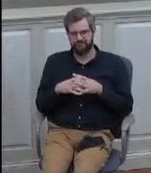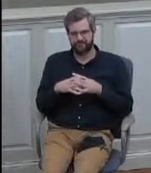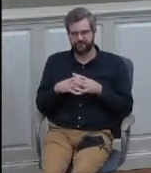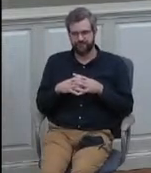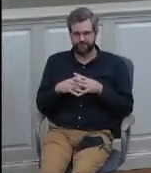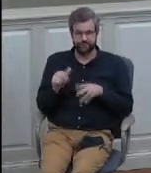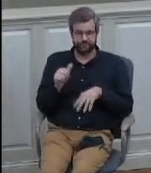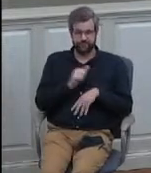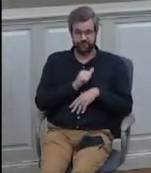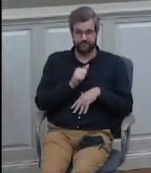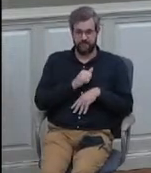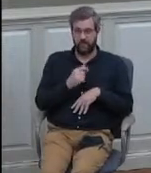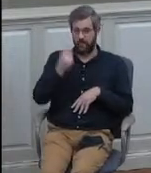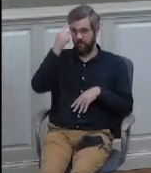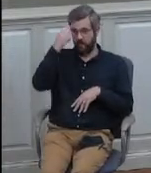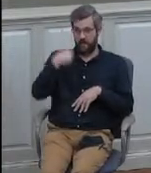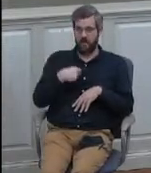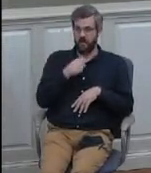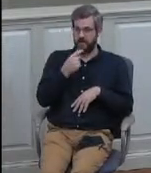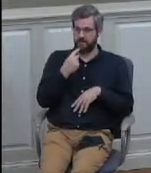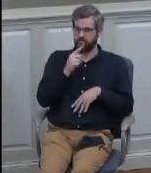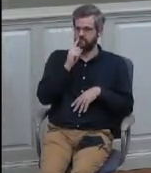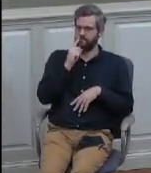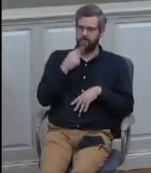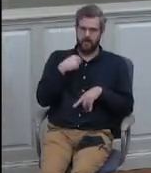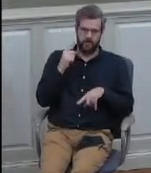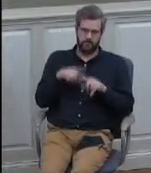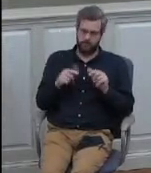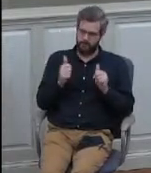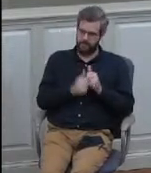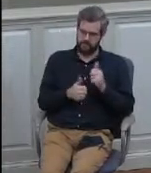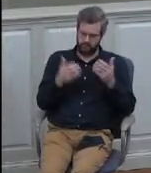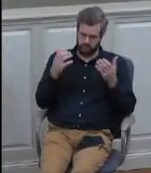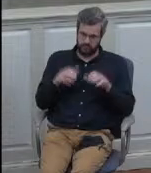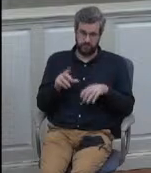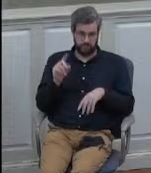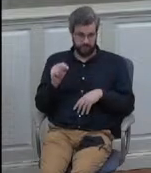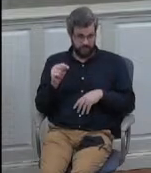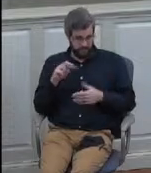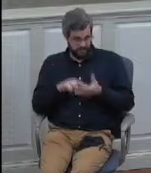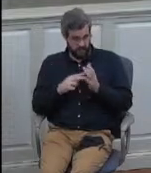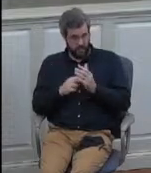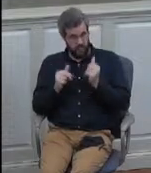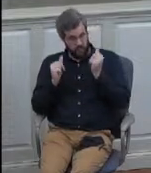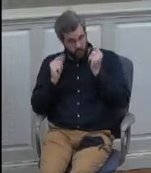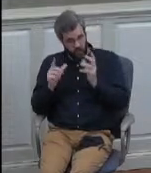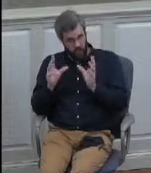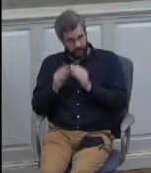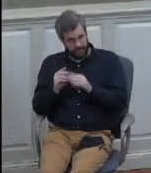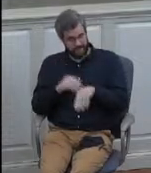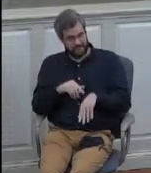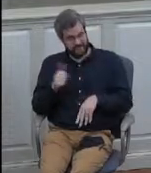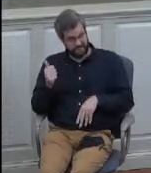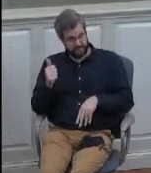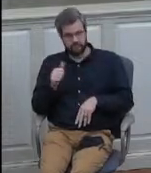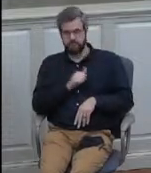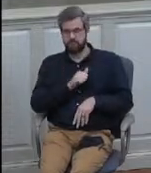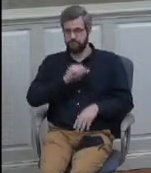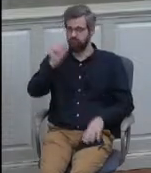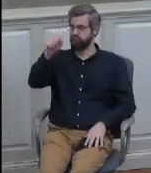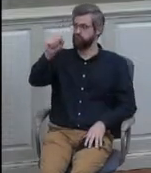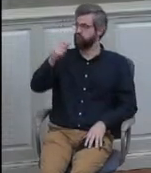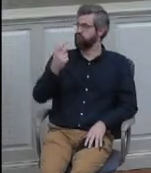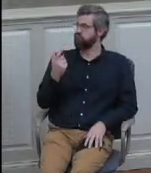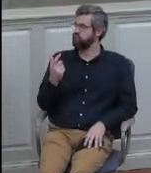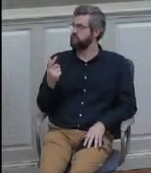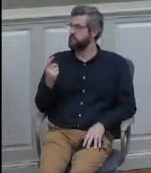I said I wasn't going to say anything, but I couldn't. So are we asking for all these to be at 10 o'clock? I was, yes, ma'am. I would say that